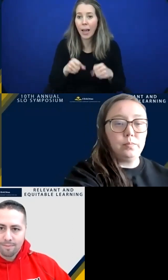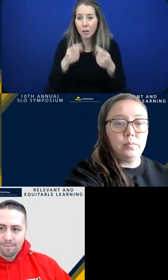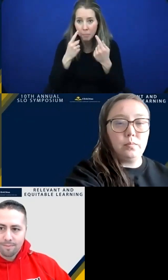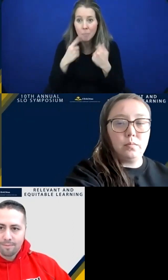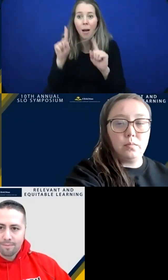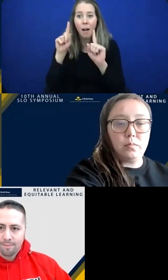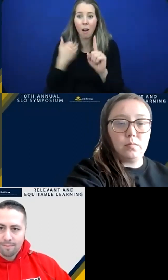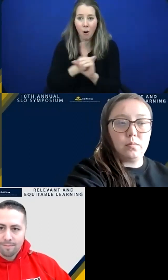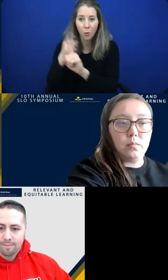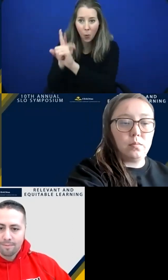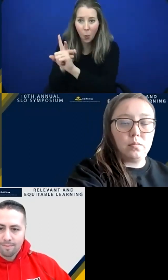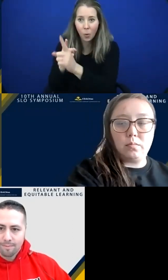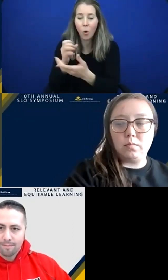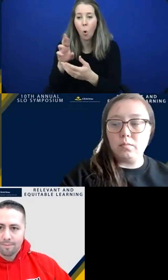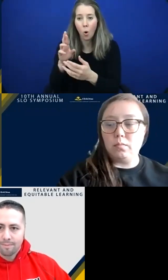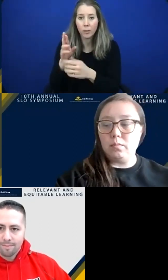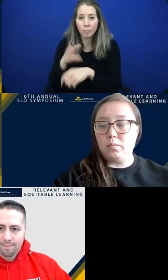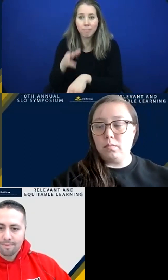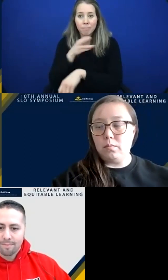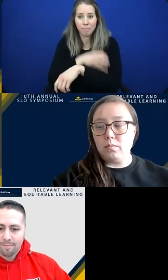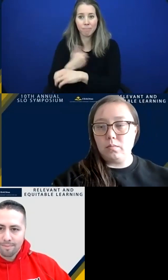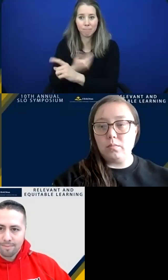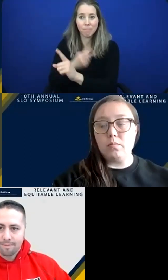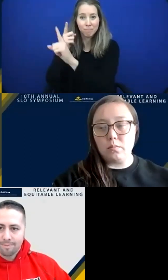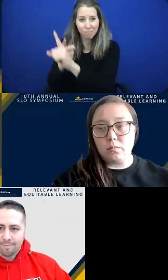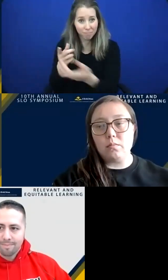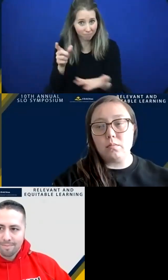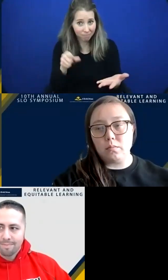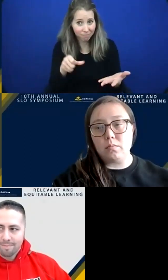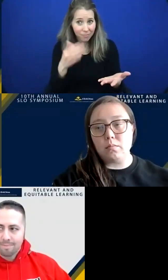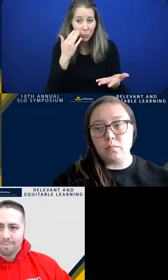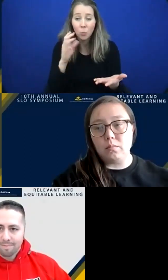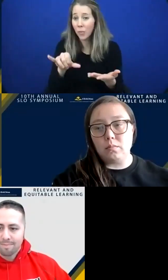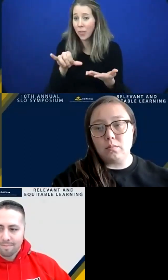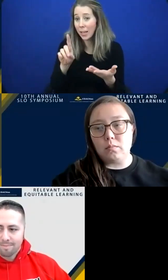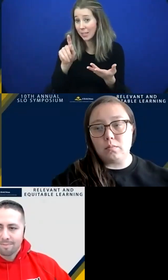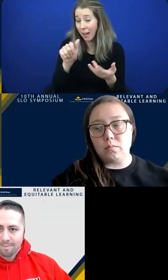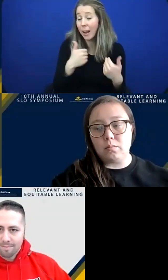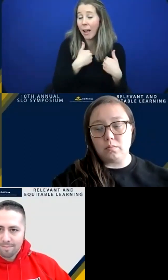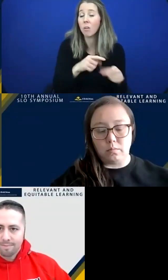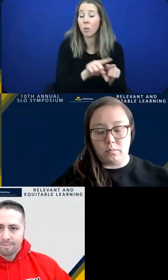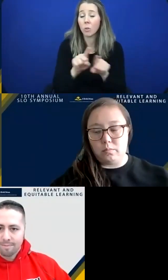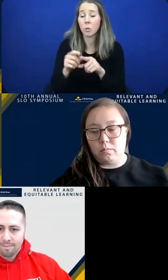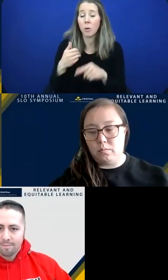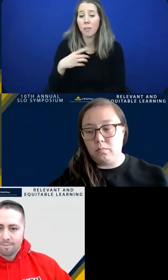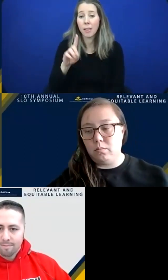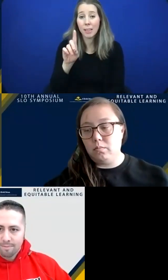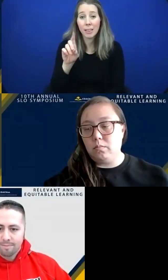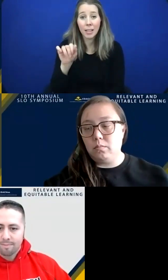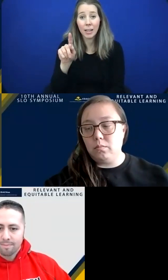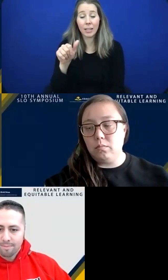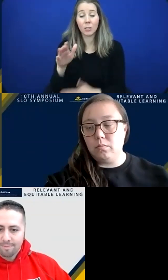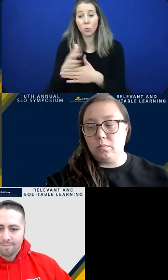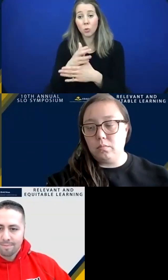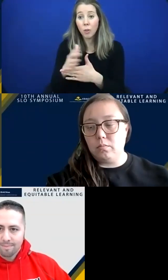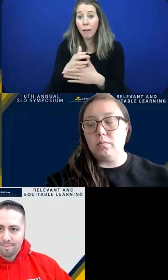that mission a little bit more effectively, you know. So you have that data. You also have the data to share, to say, look